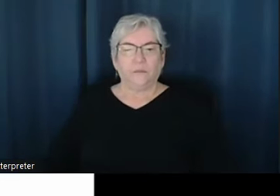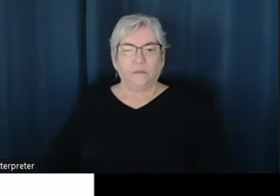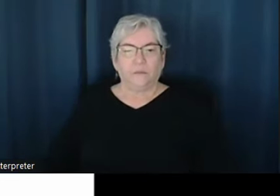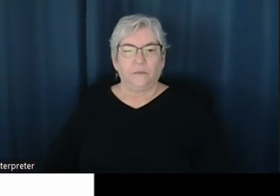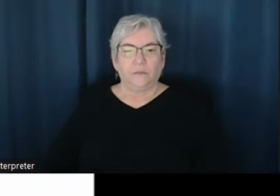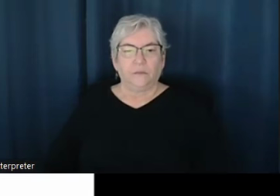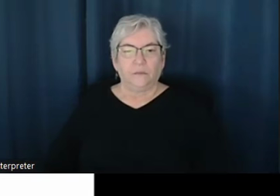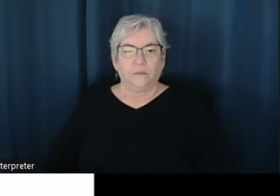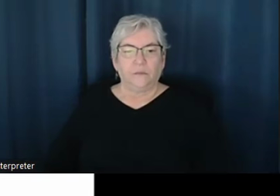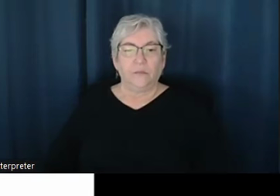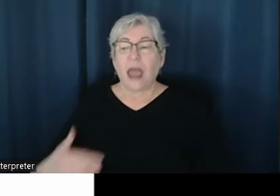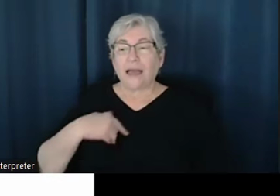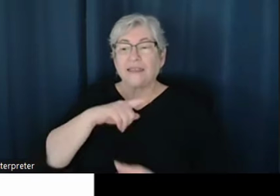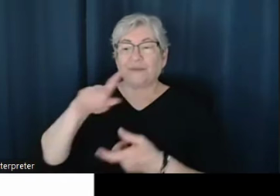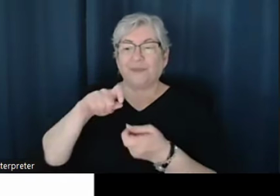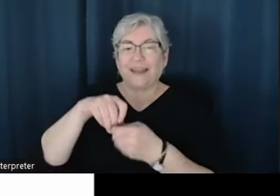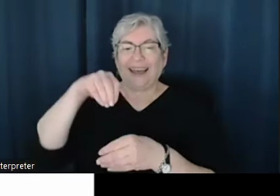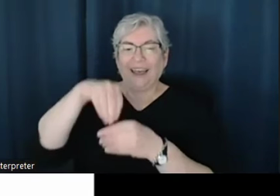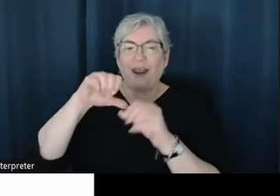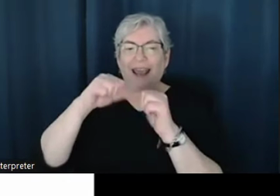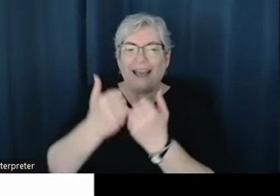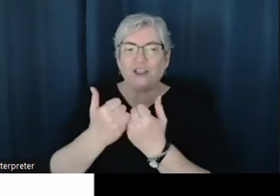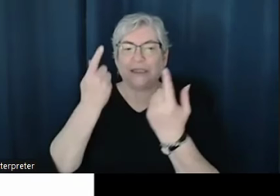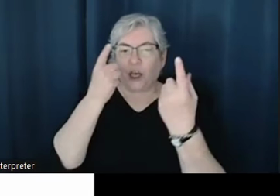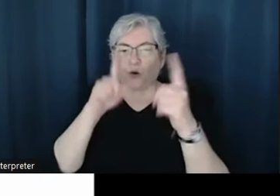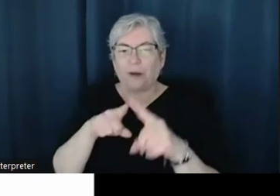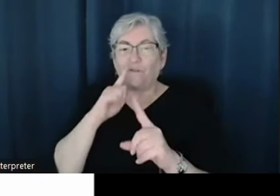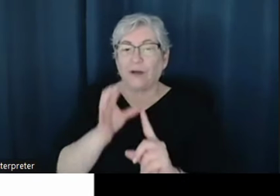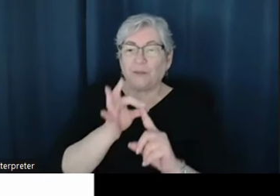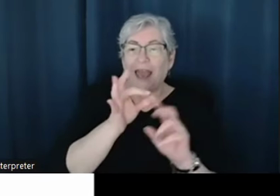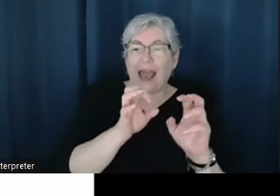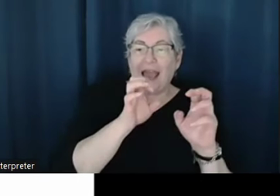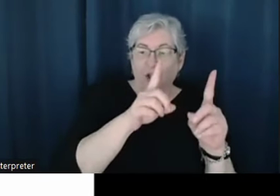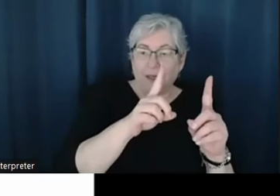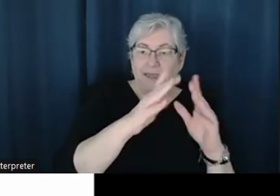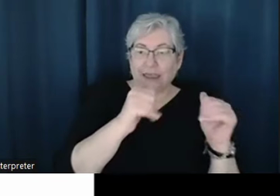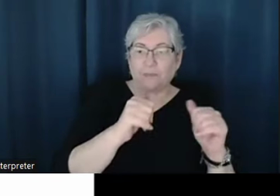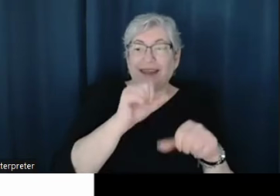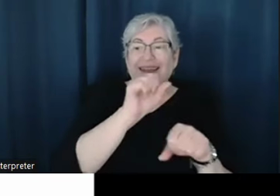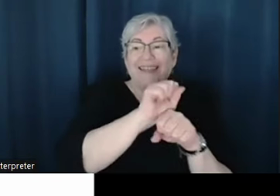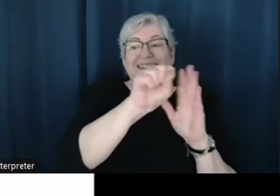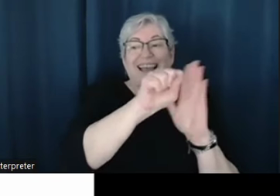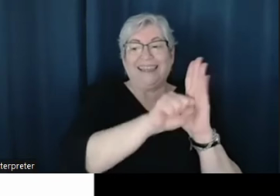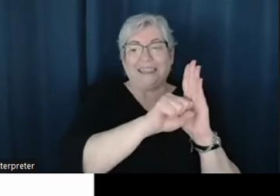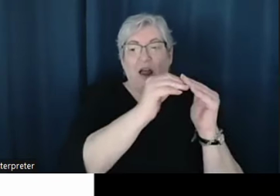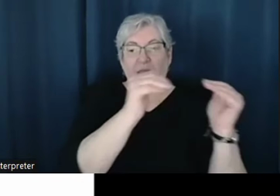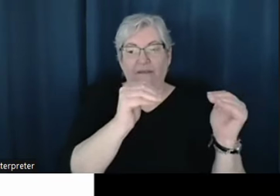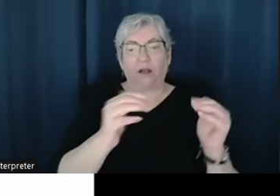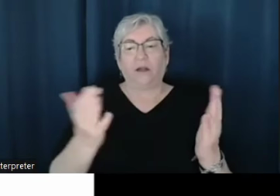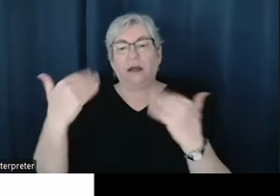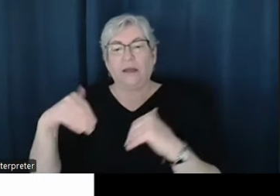So there's a specific interagency agreement between the special education system at the state level and the state VR